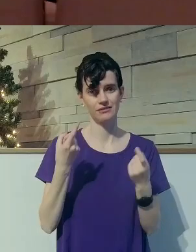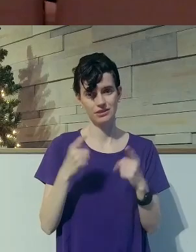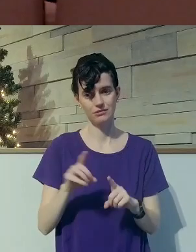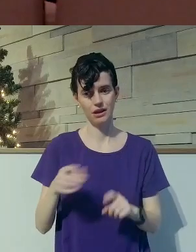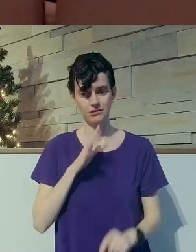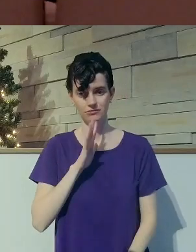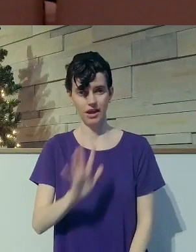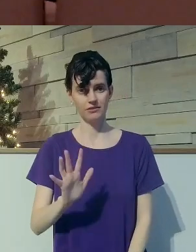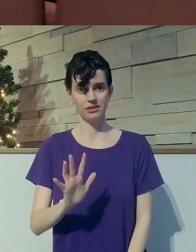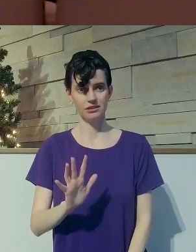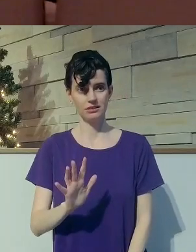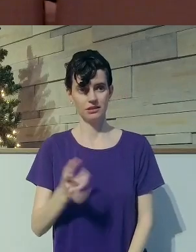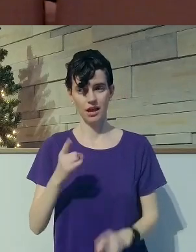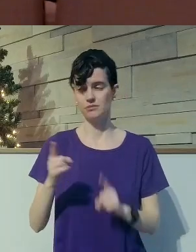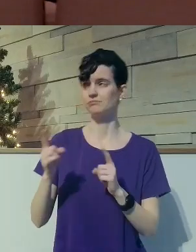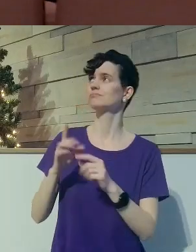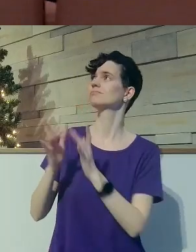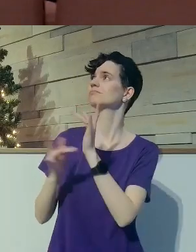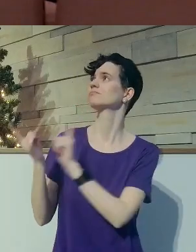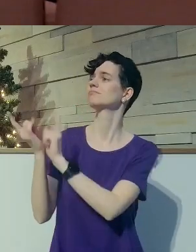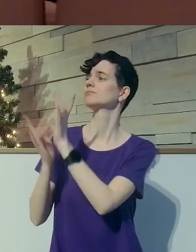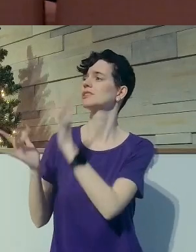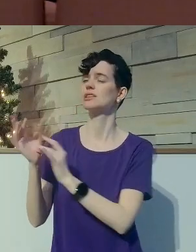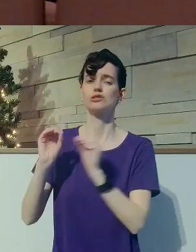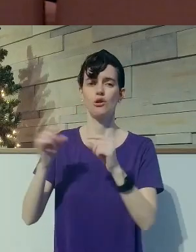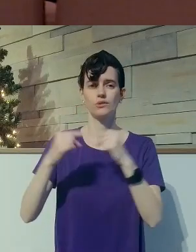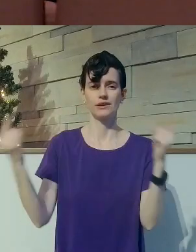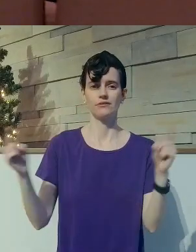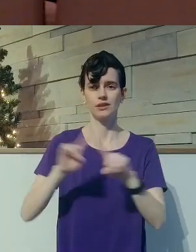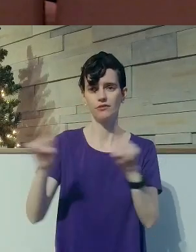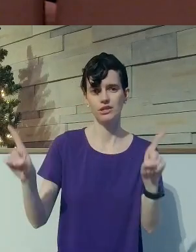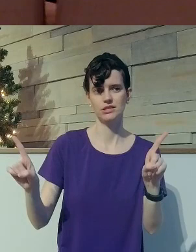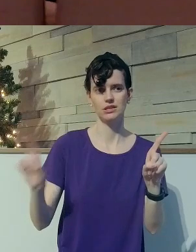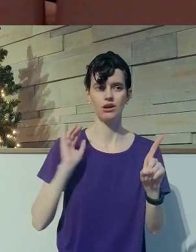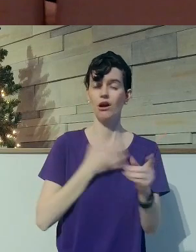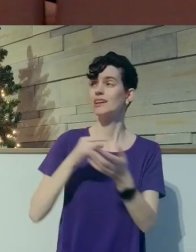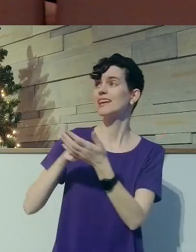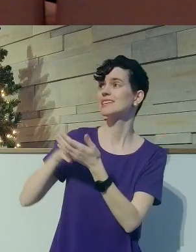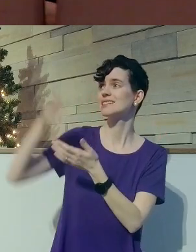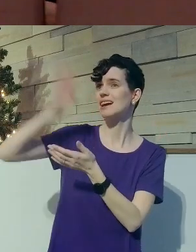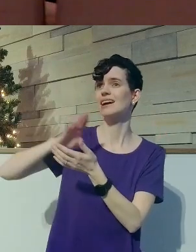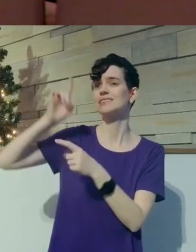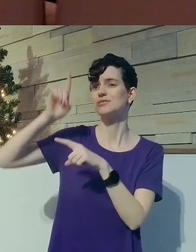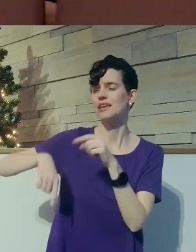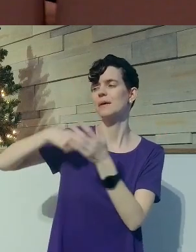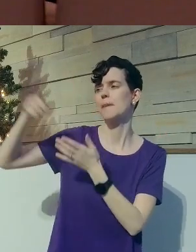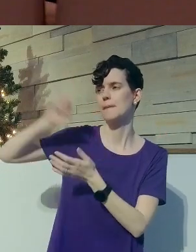just a 5-year-old boy when I came to Jesus. There's no difference. Our debt to God was